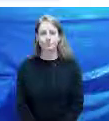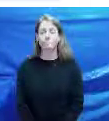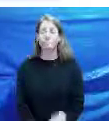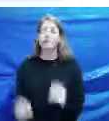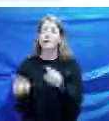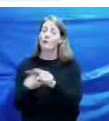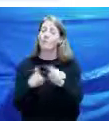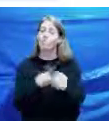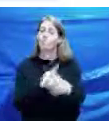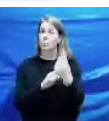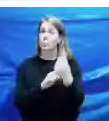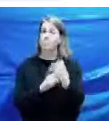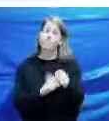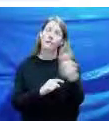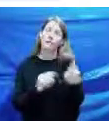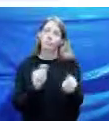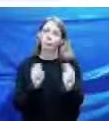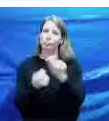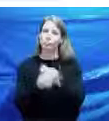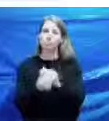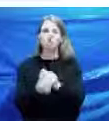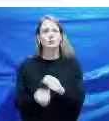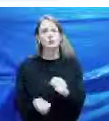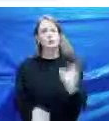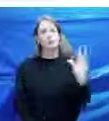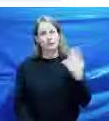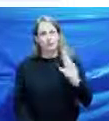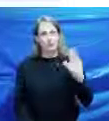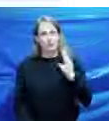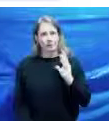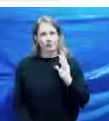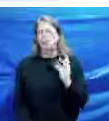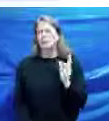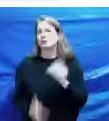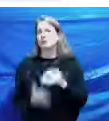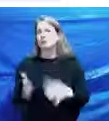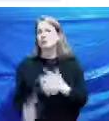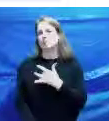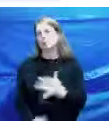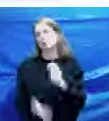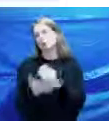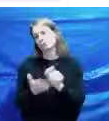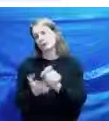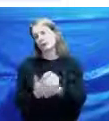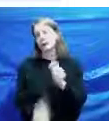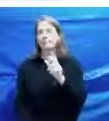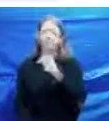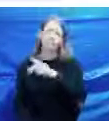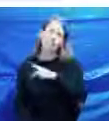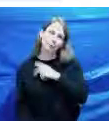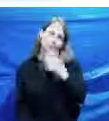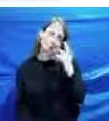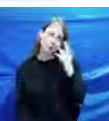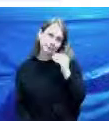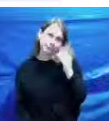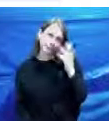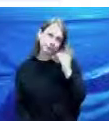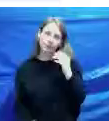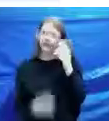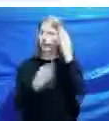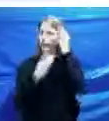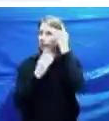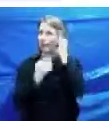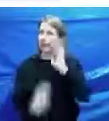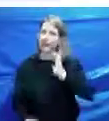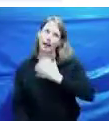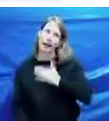in our classrooms about writing about personal experiences, reflecting on our, you know, outside world and bringing that into the